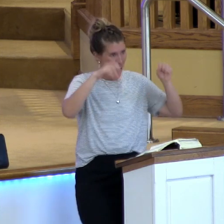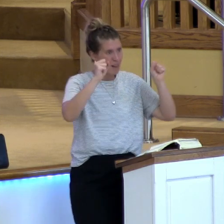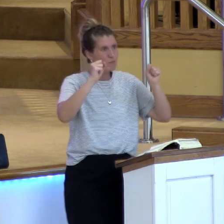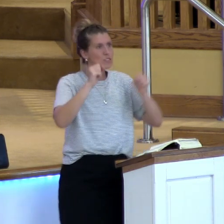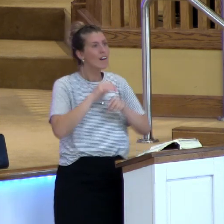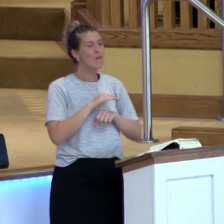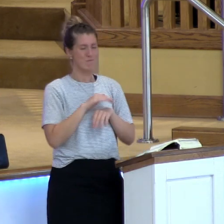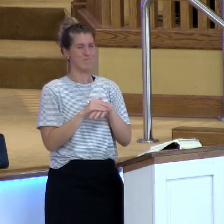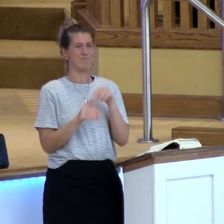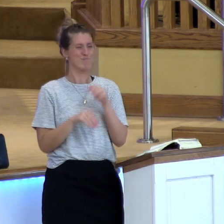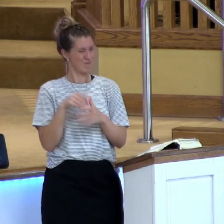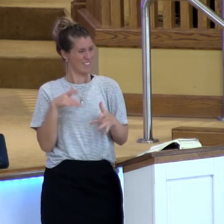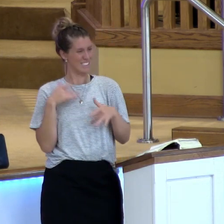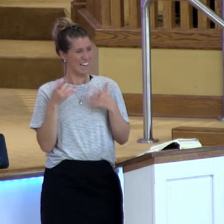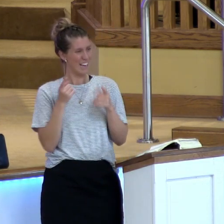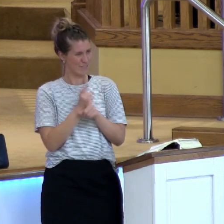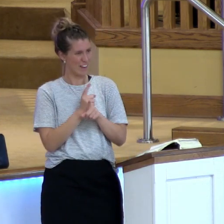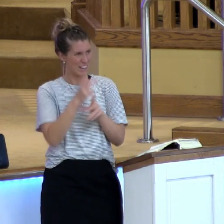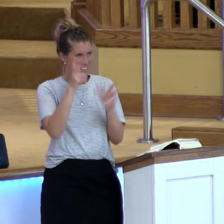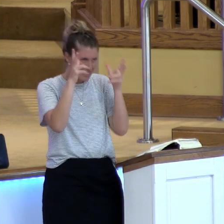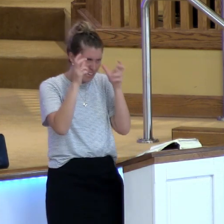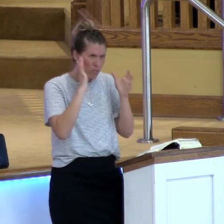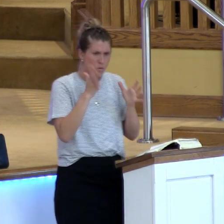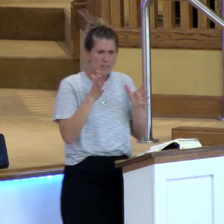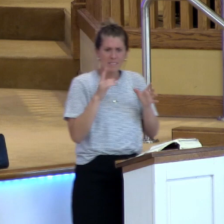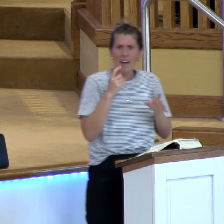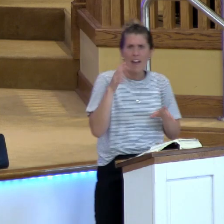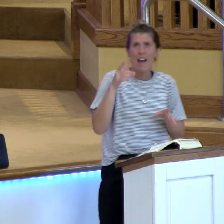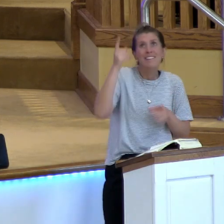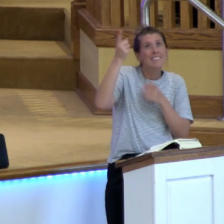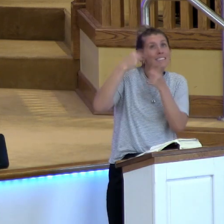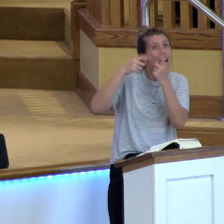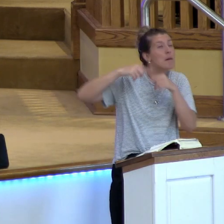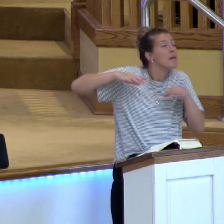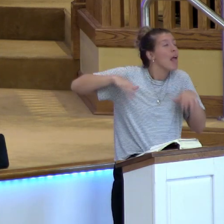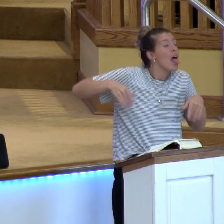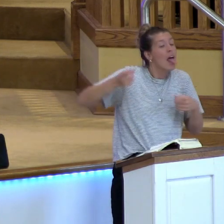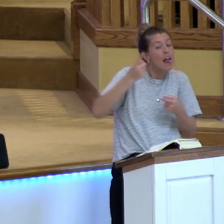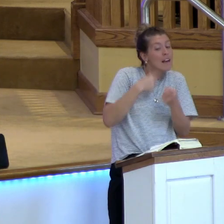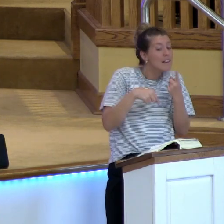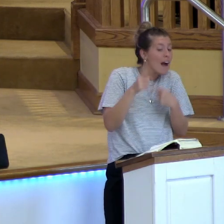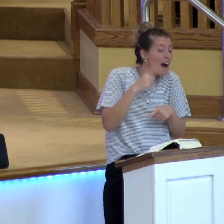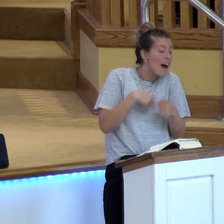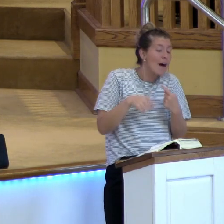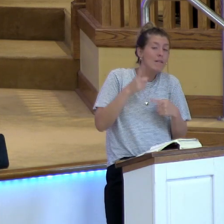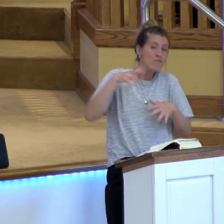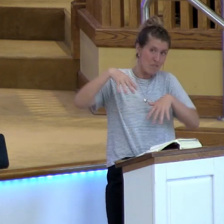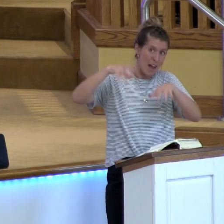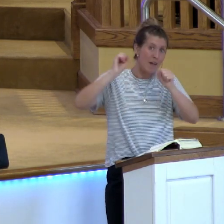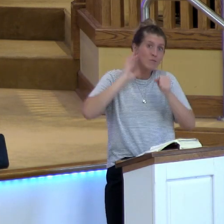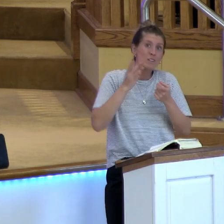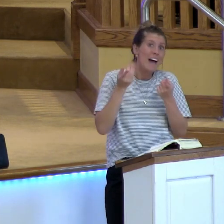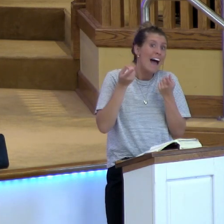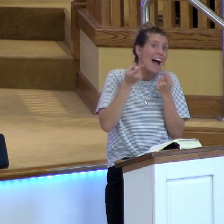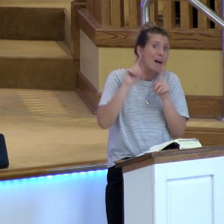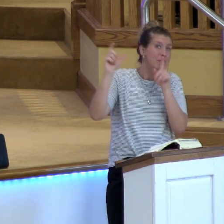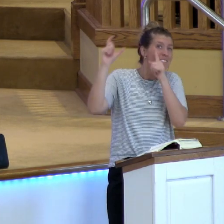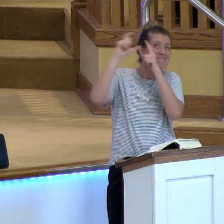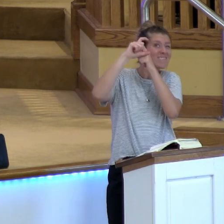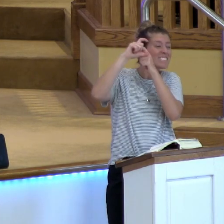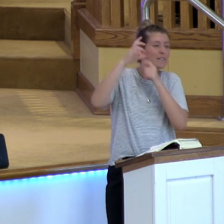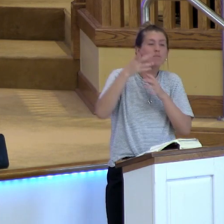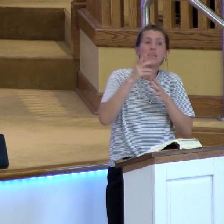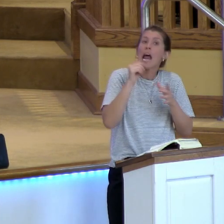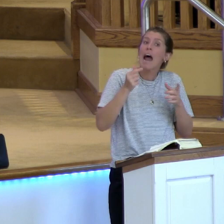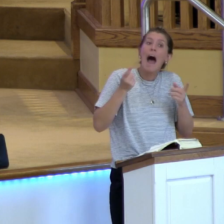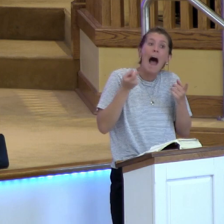comfort thing. That's another thing the devil says. Hey, he keeps saying he's going to come, but he hasn't come. They said the rapture is going to happen on the eclipse. It didn't happen.